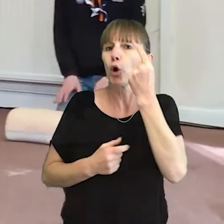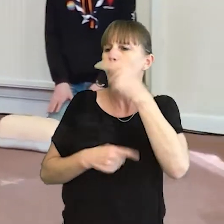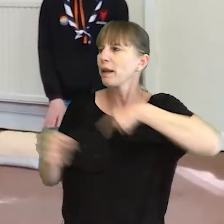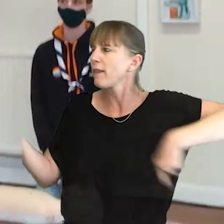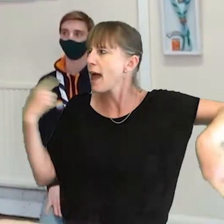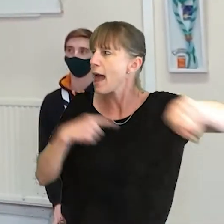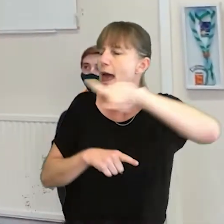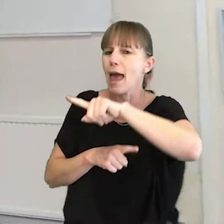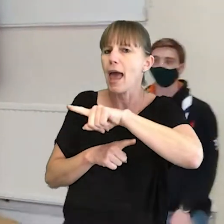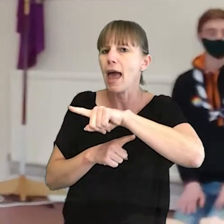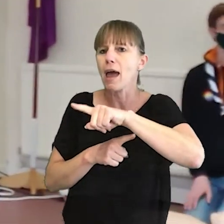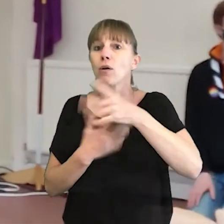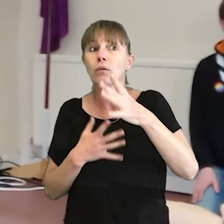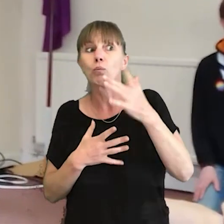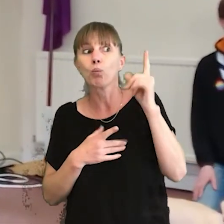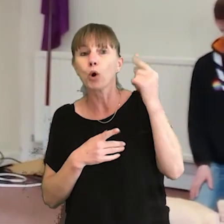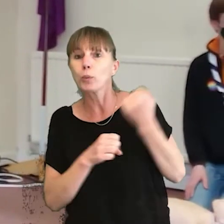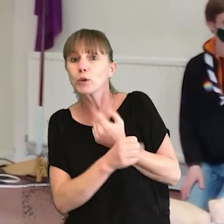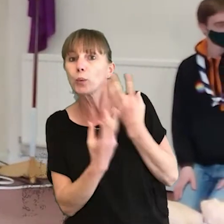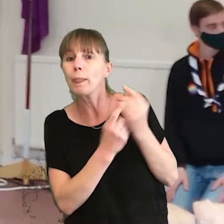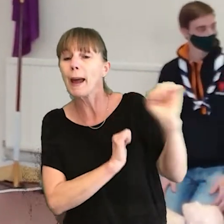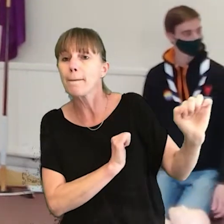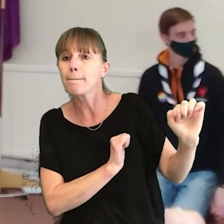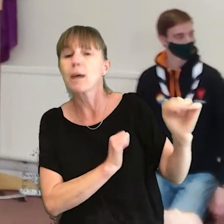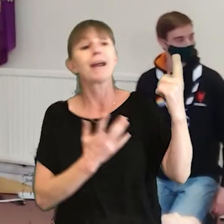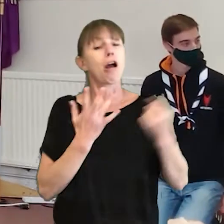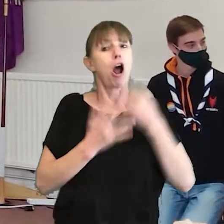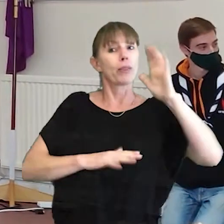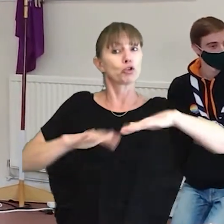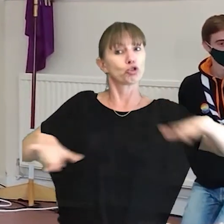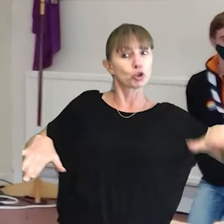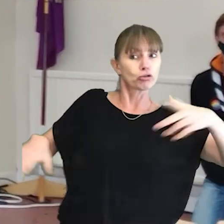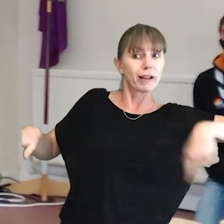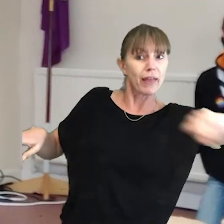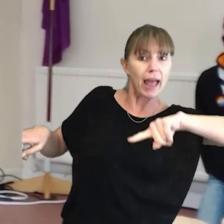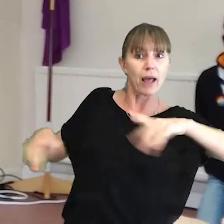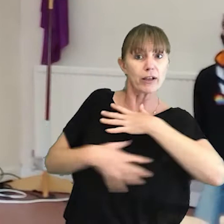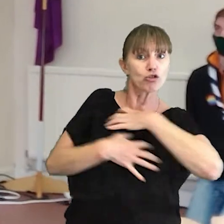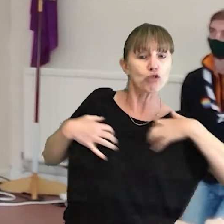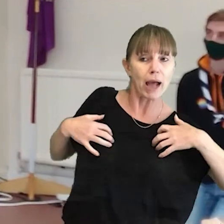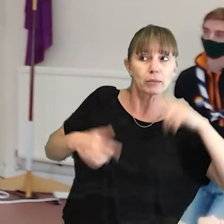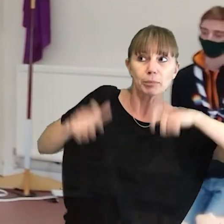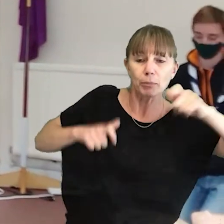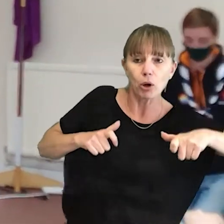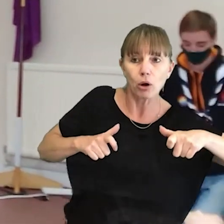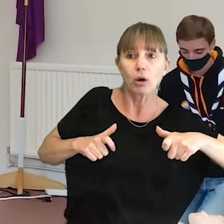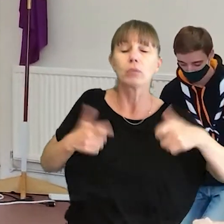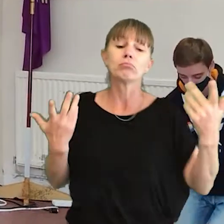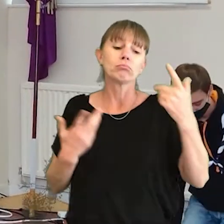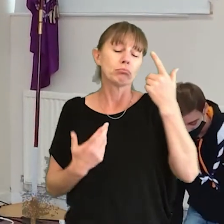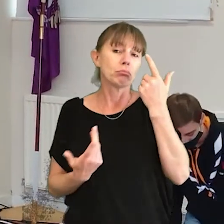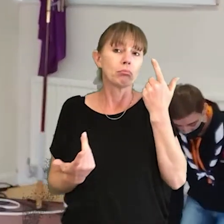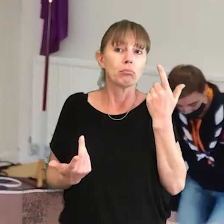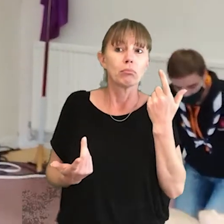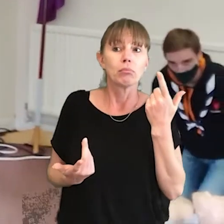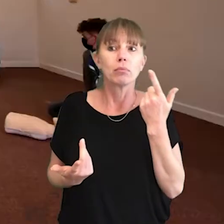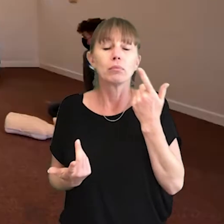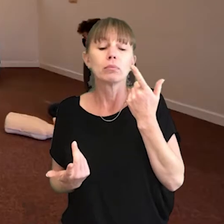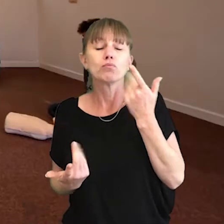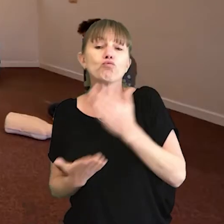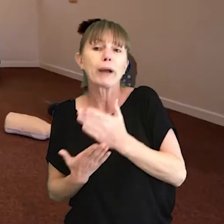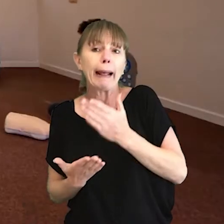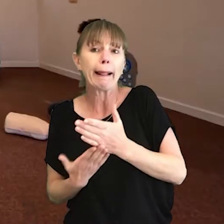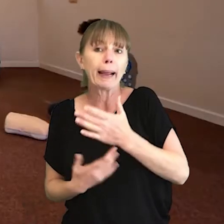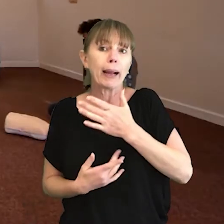this person, what could we do with those? There may be other children around and other like stressed out people, so you want ideally to